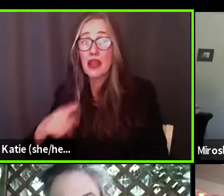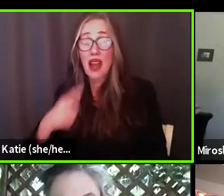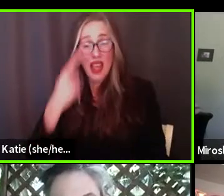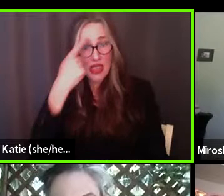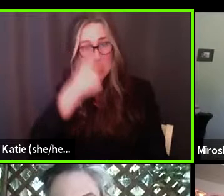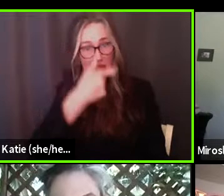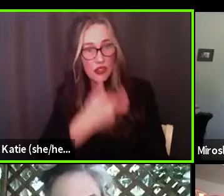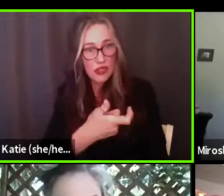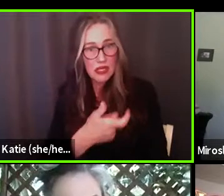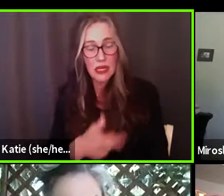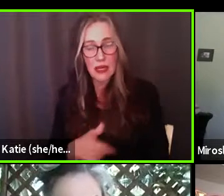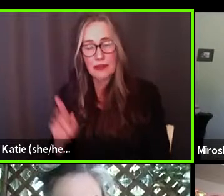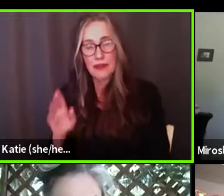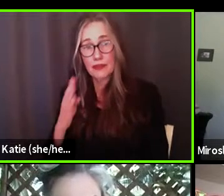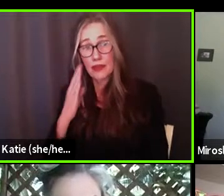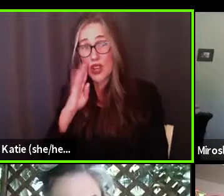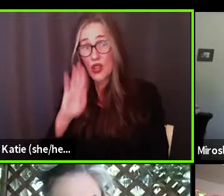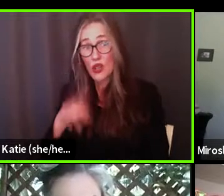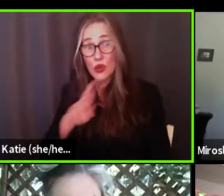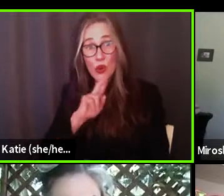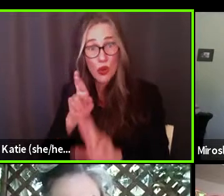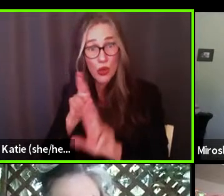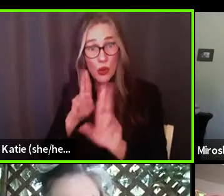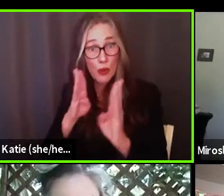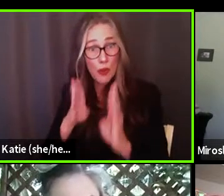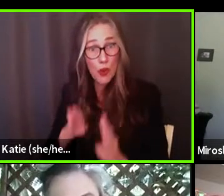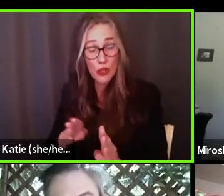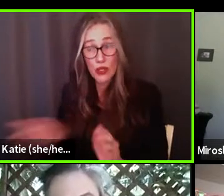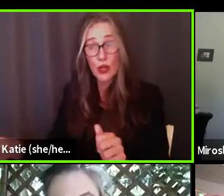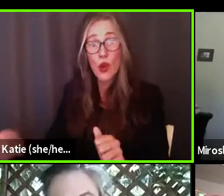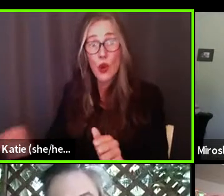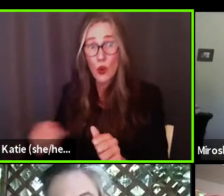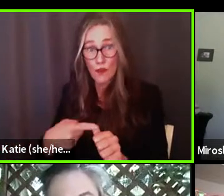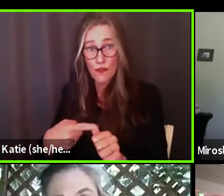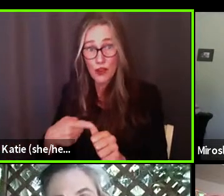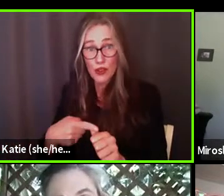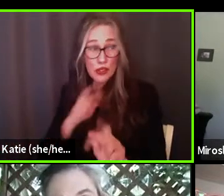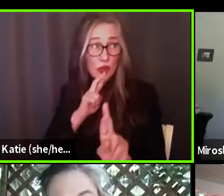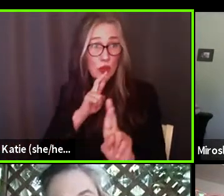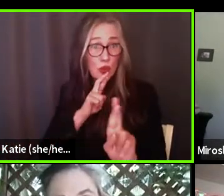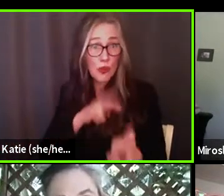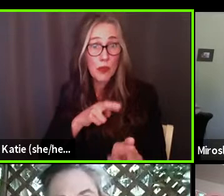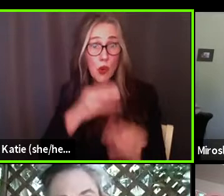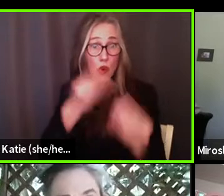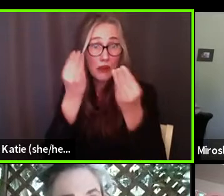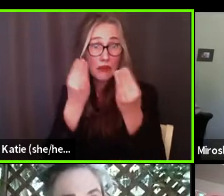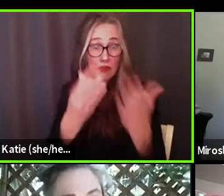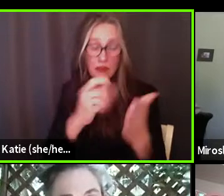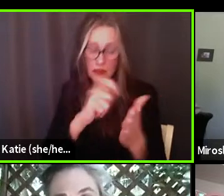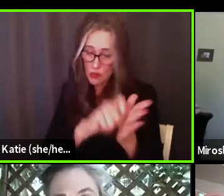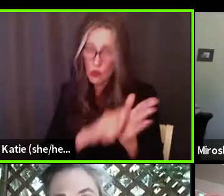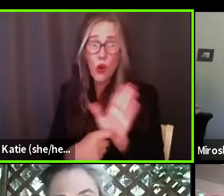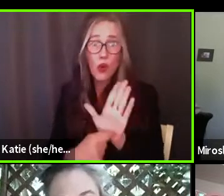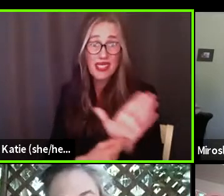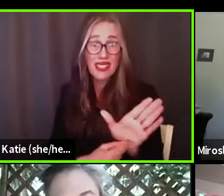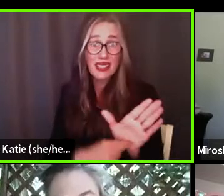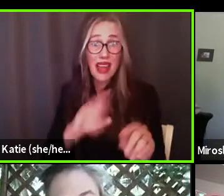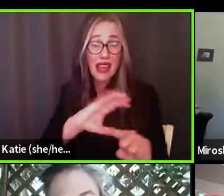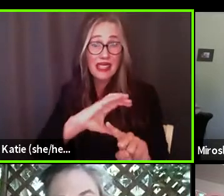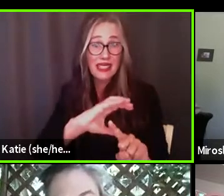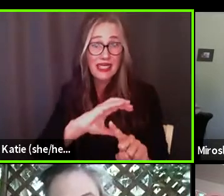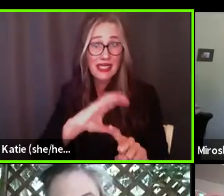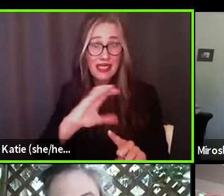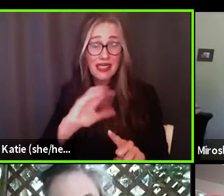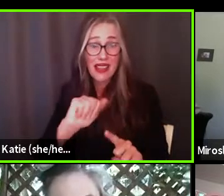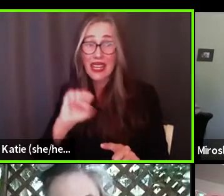case has actually been doing reporting since taking back the initial allegations that this